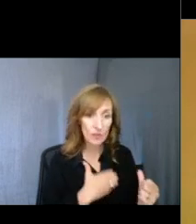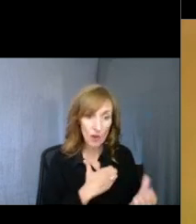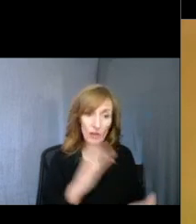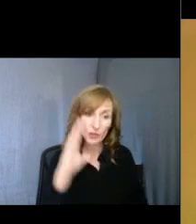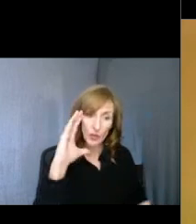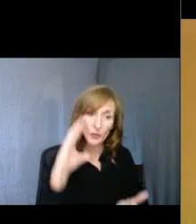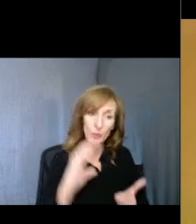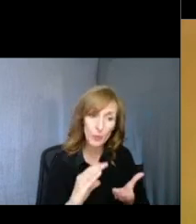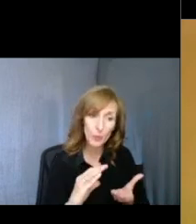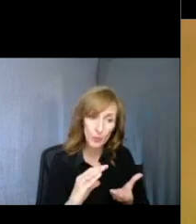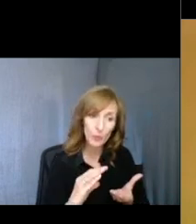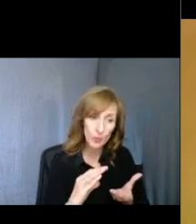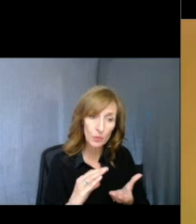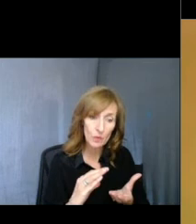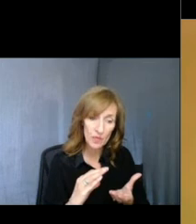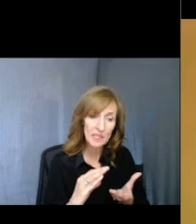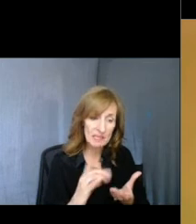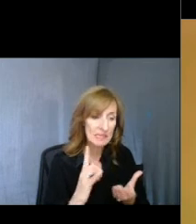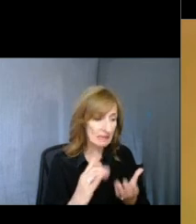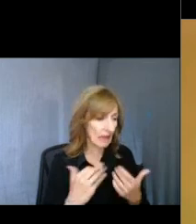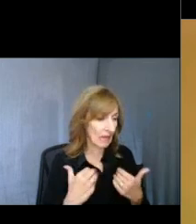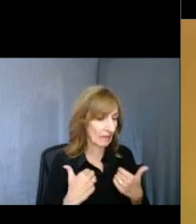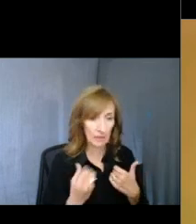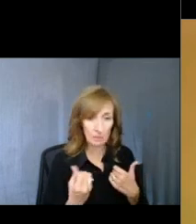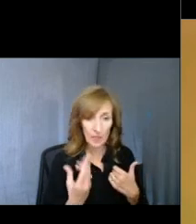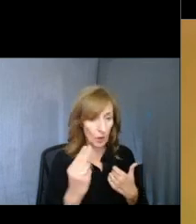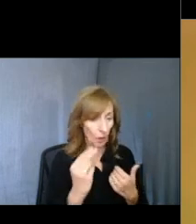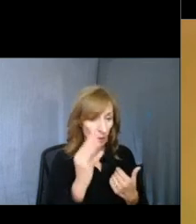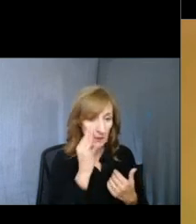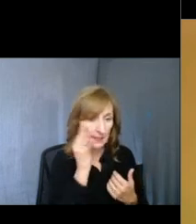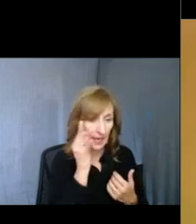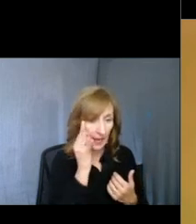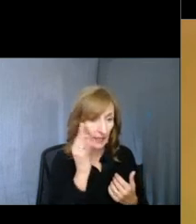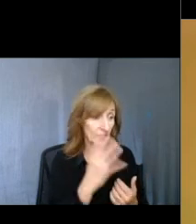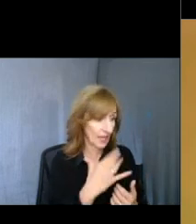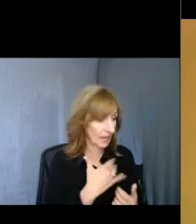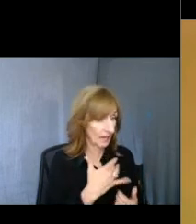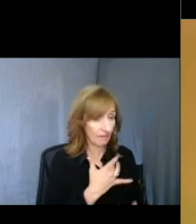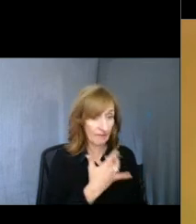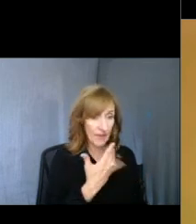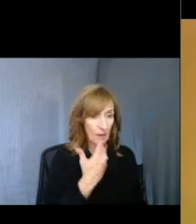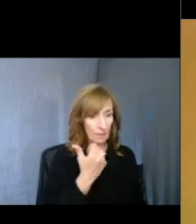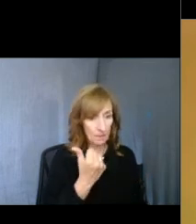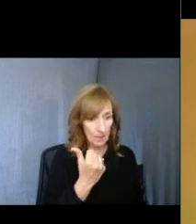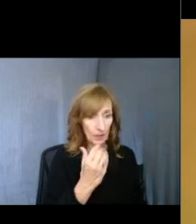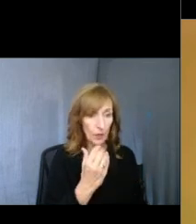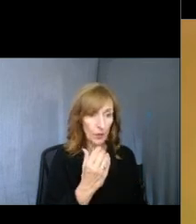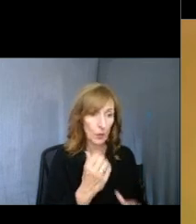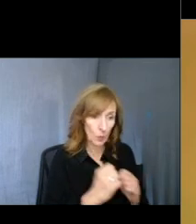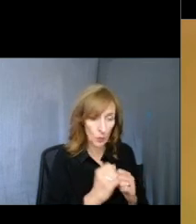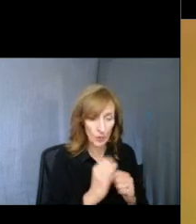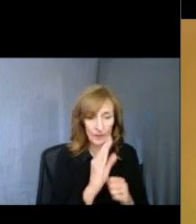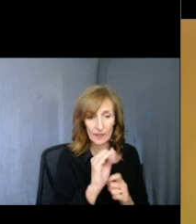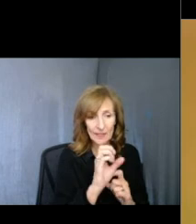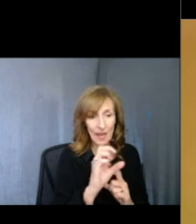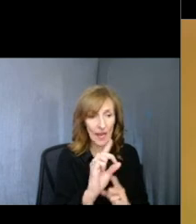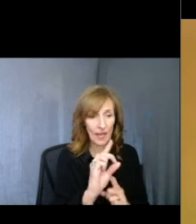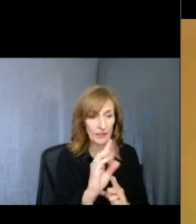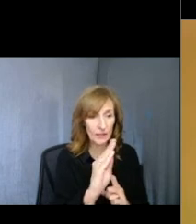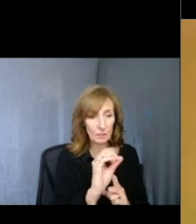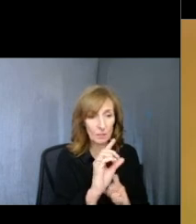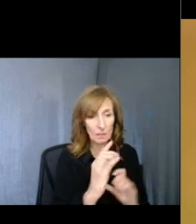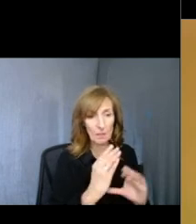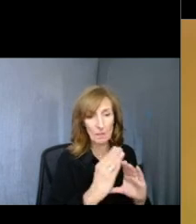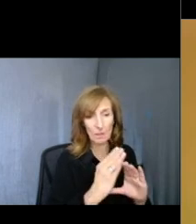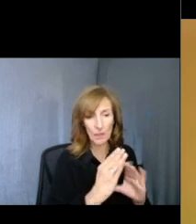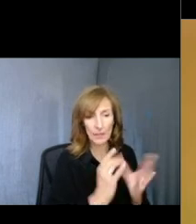and had clients and had my own cats that seemed to feel better sometimes when they were getting acid blockers. That being said,